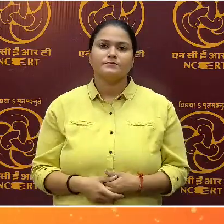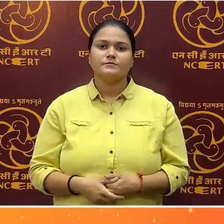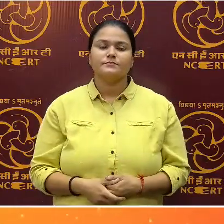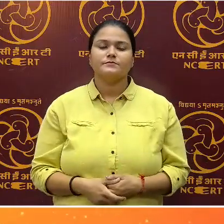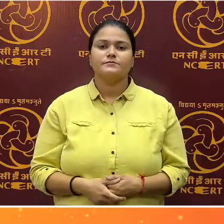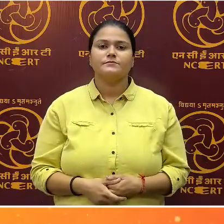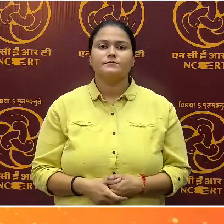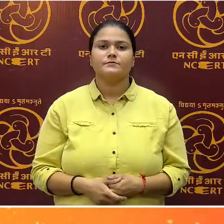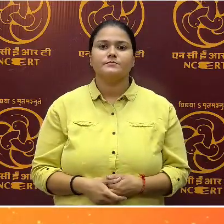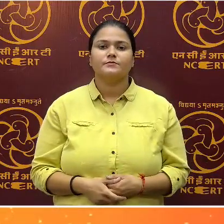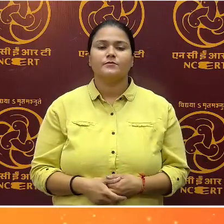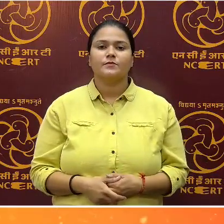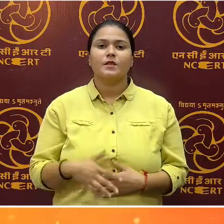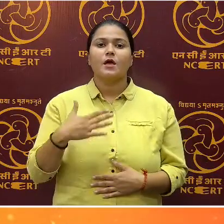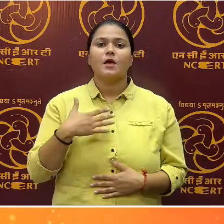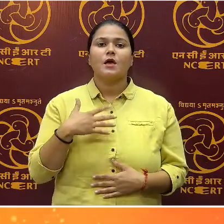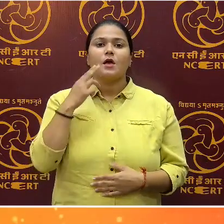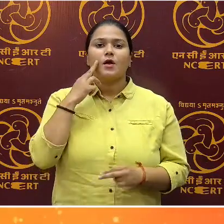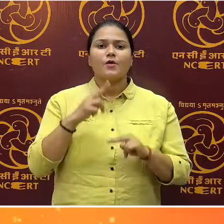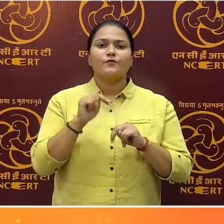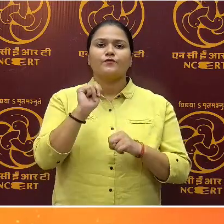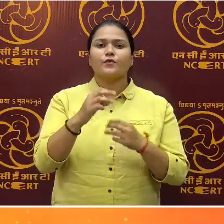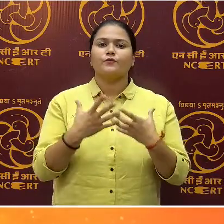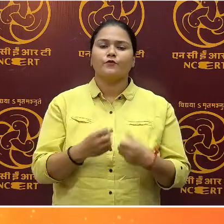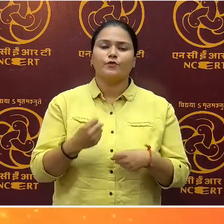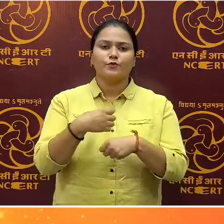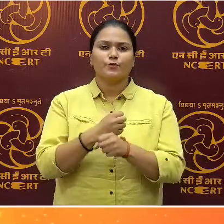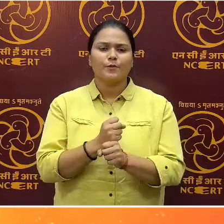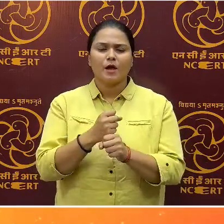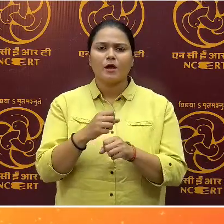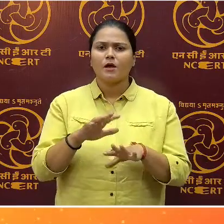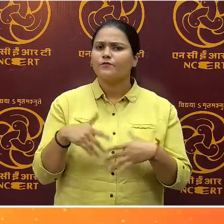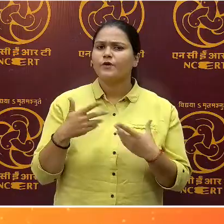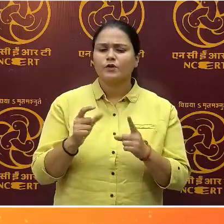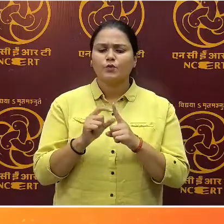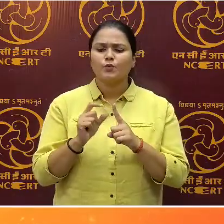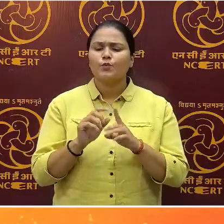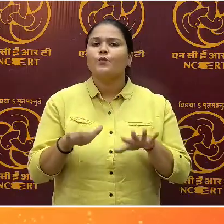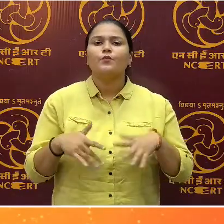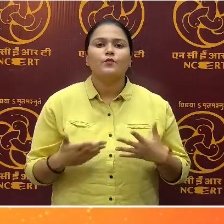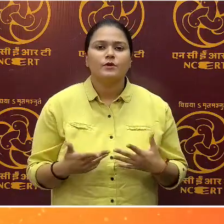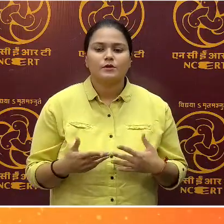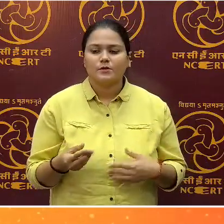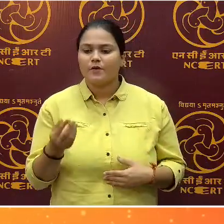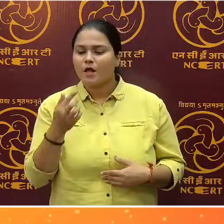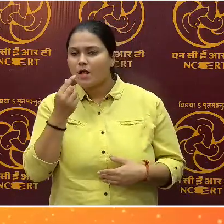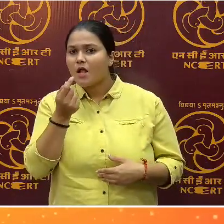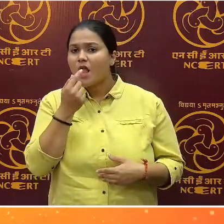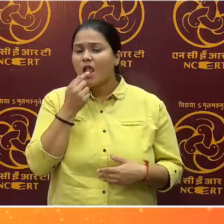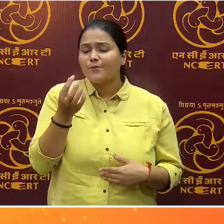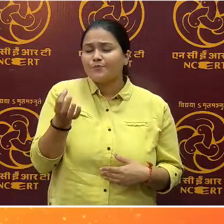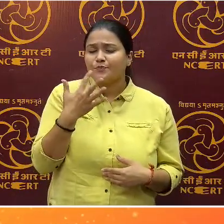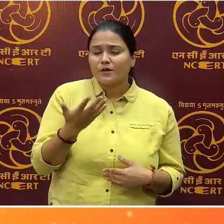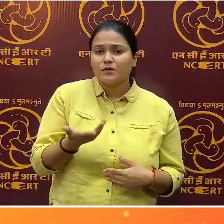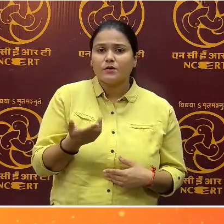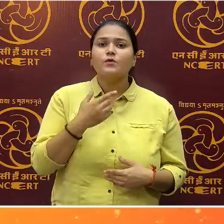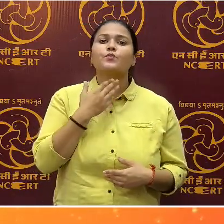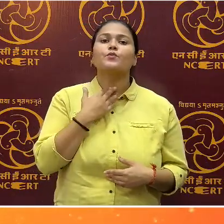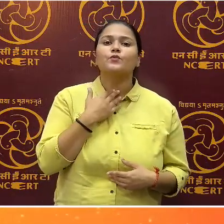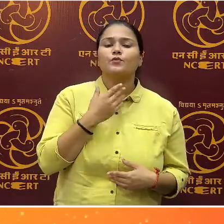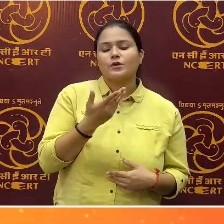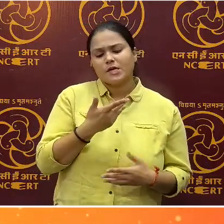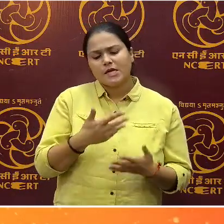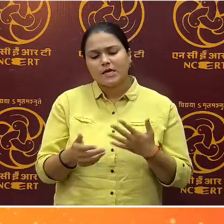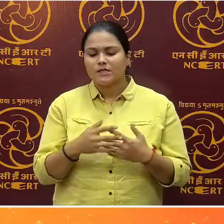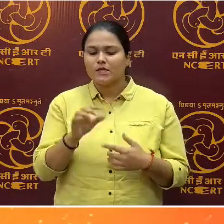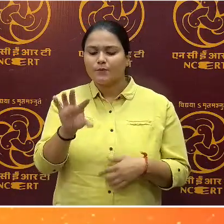now if we want to prepare a solution, what do we simply do? We either take salt or we take sugar and